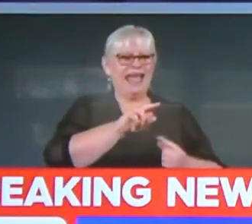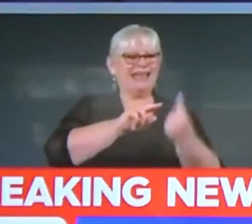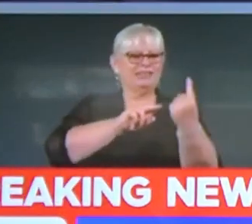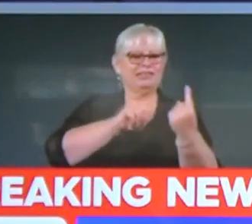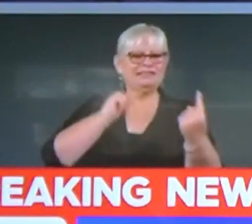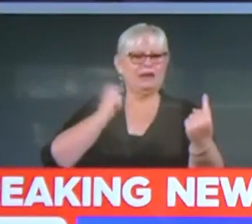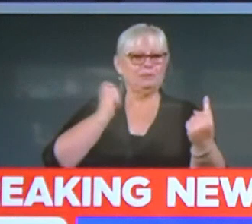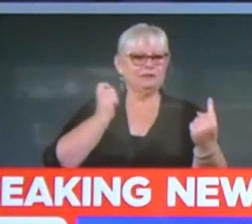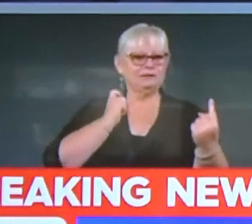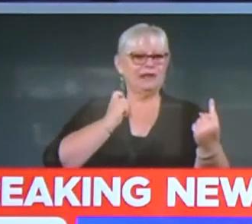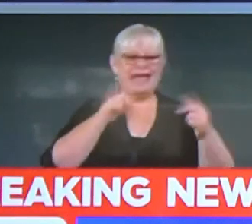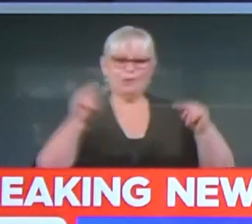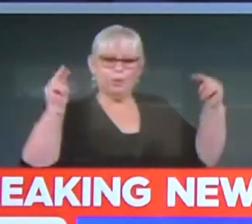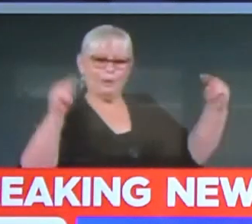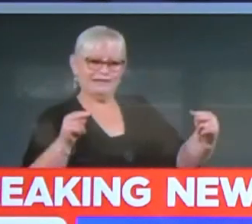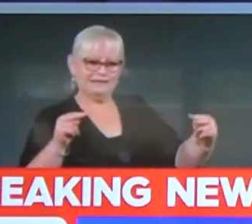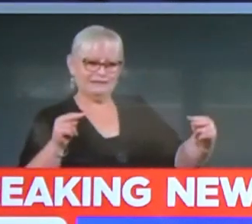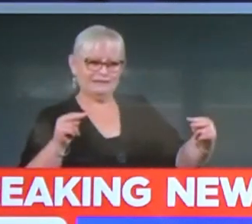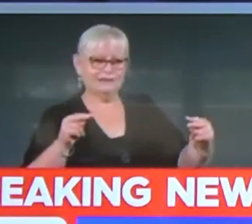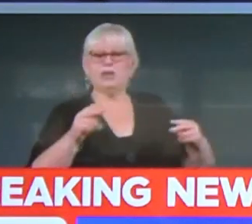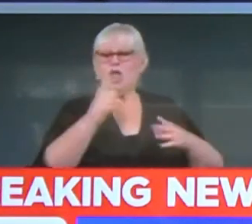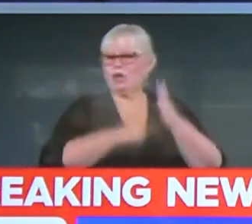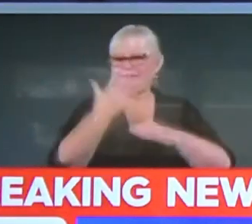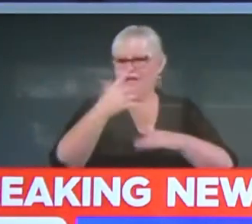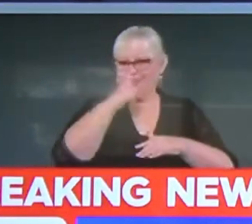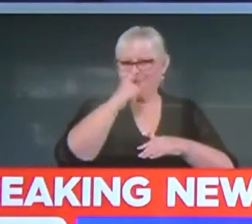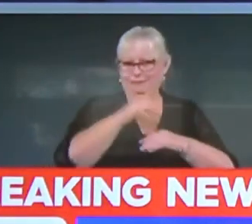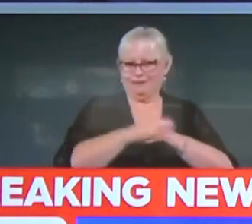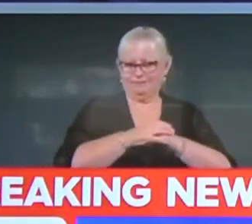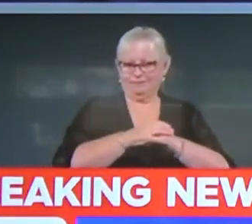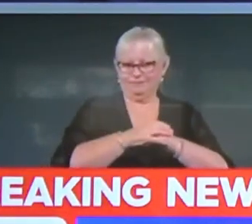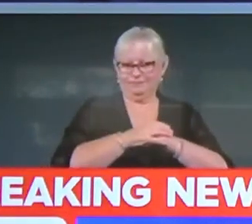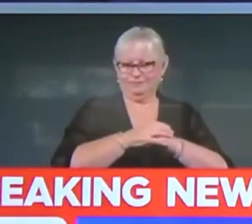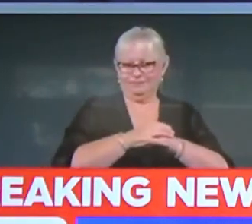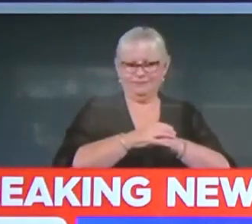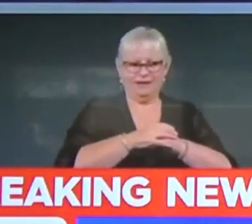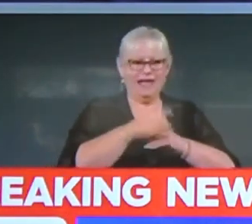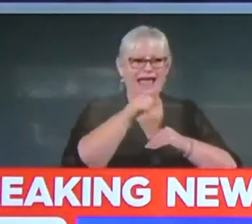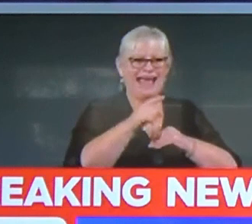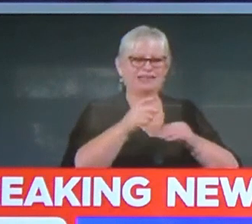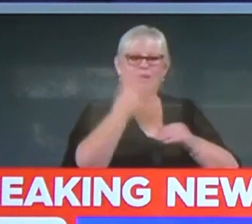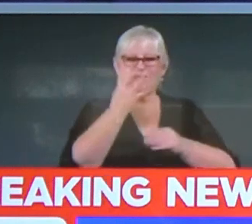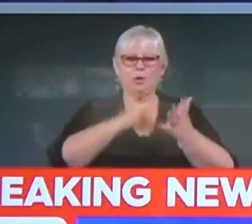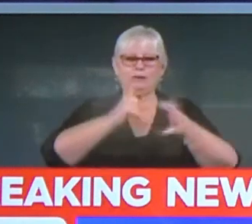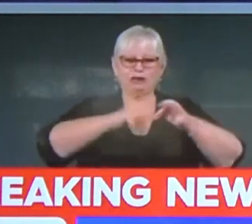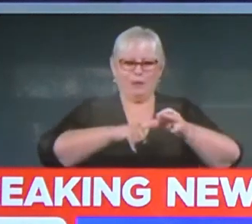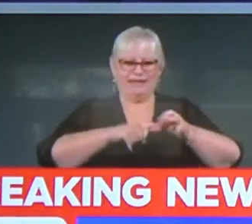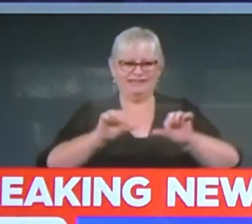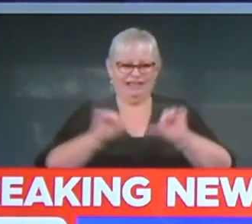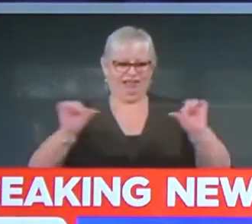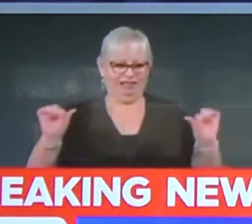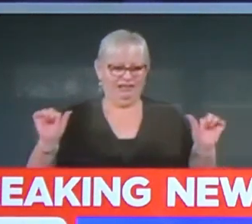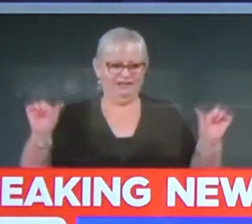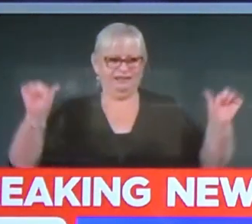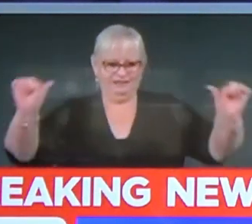celebrant and the witnesses. That's no more than 5 people. And the 4 square metre rule has to be observed